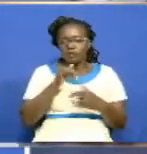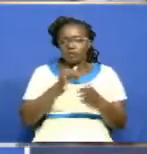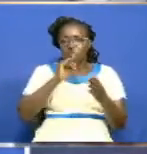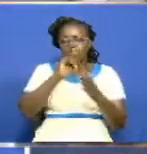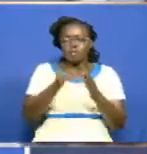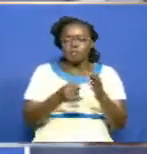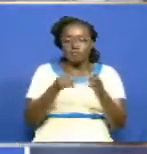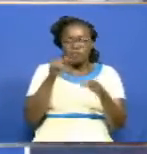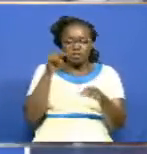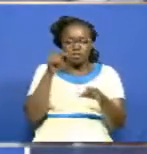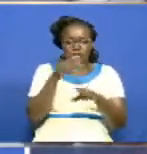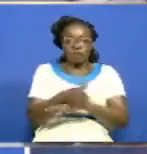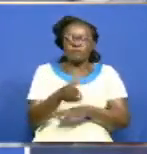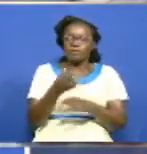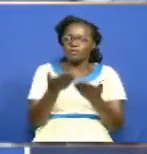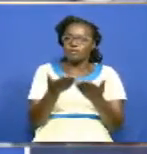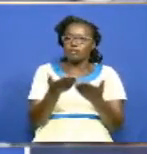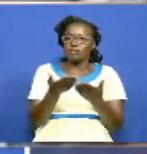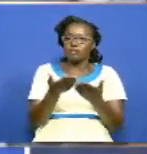in aimlessly.